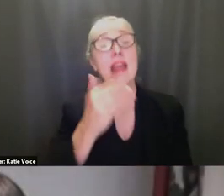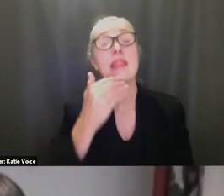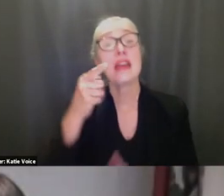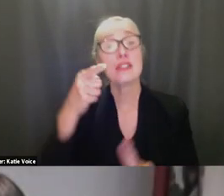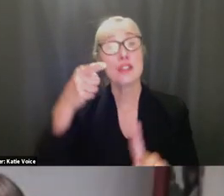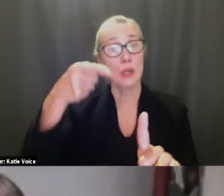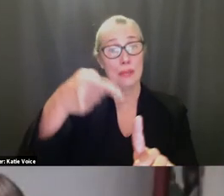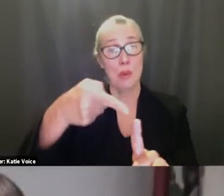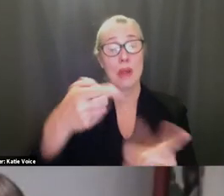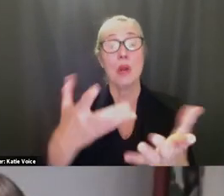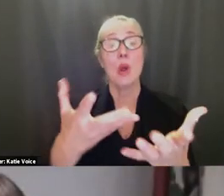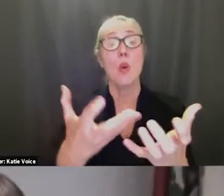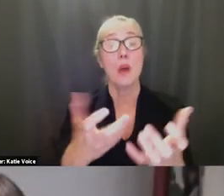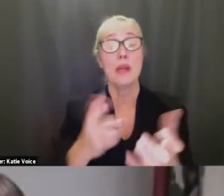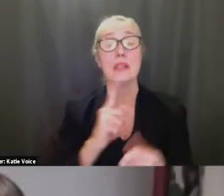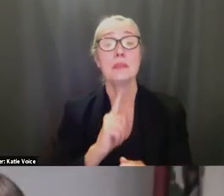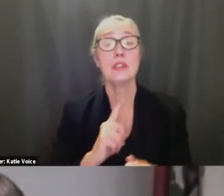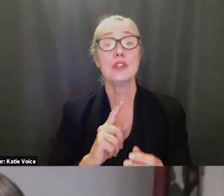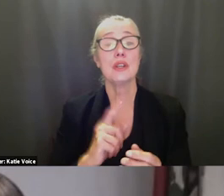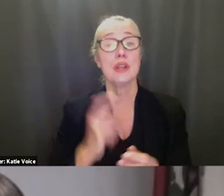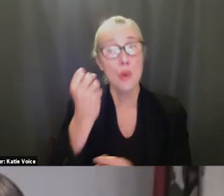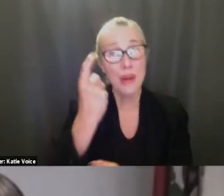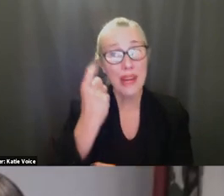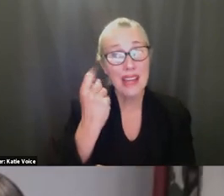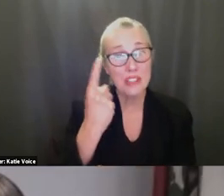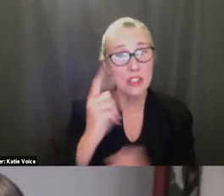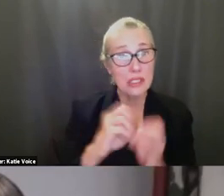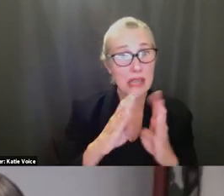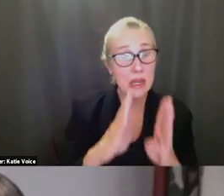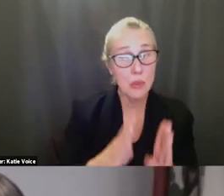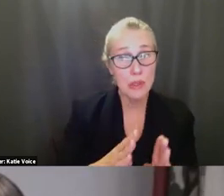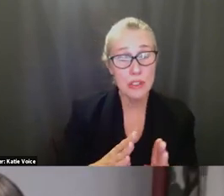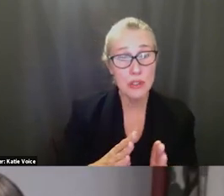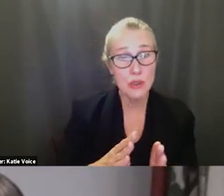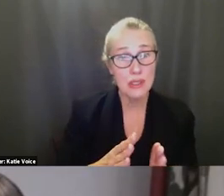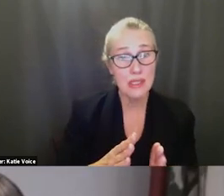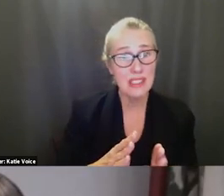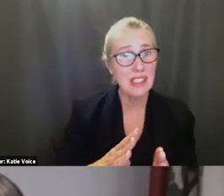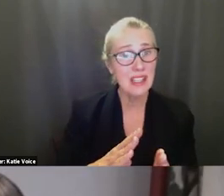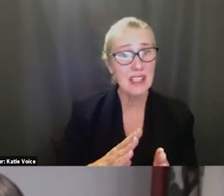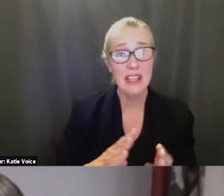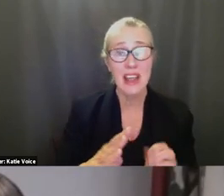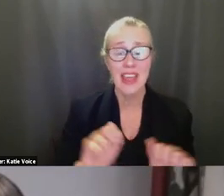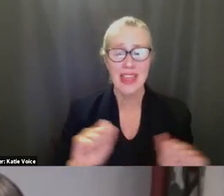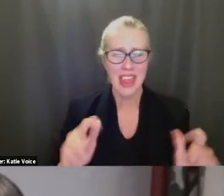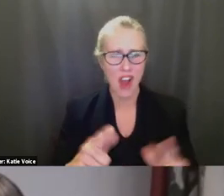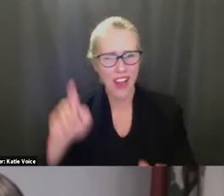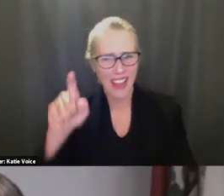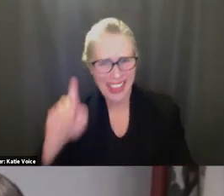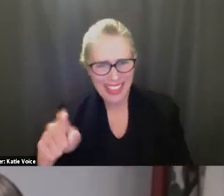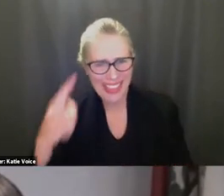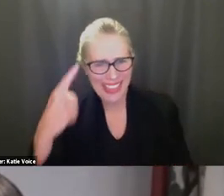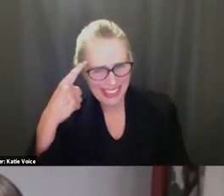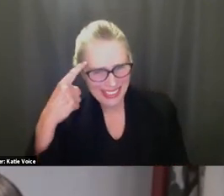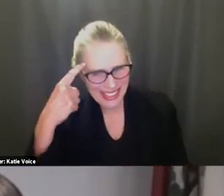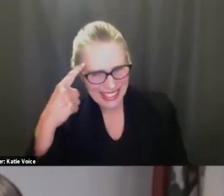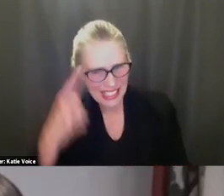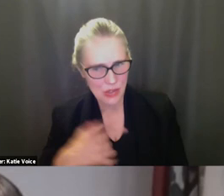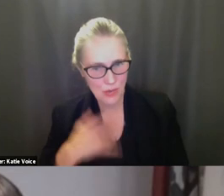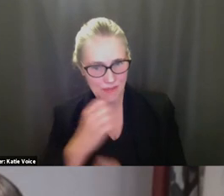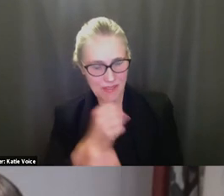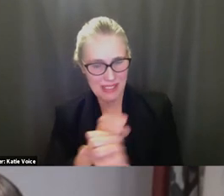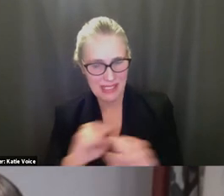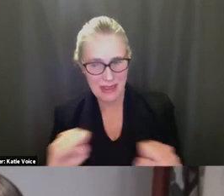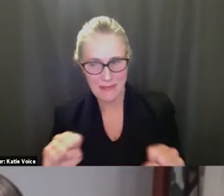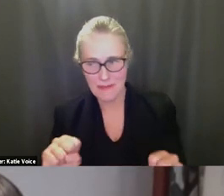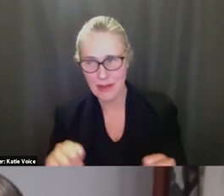is that we want to make sure that we understand what students all students think they need in order to feel safe